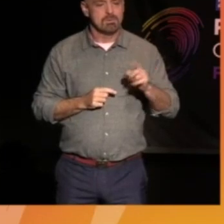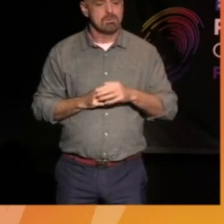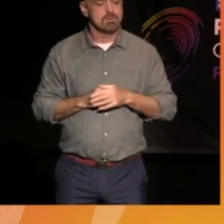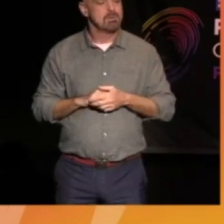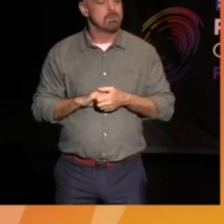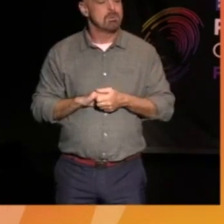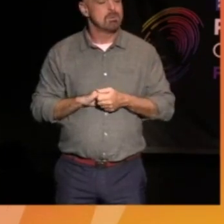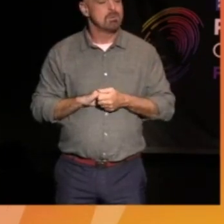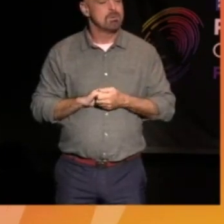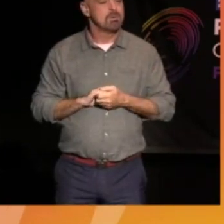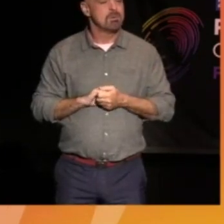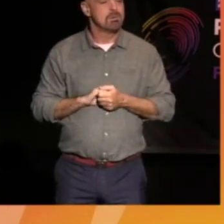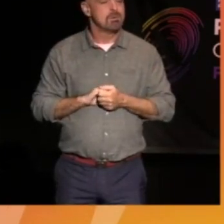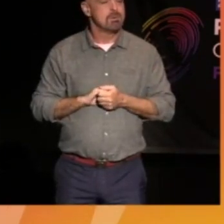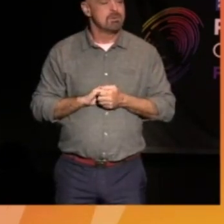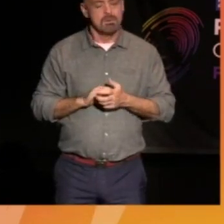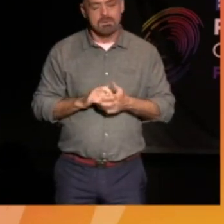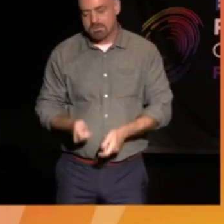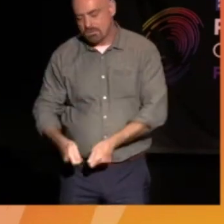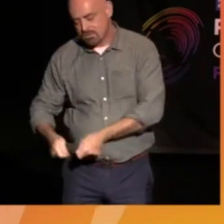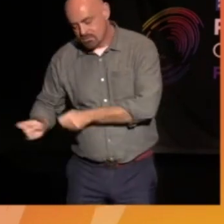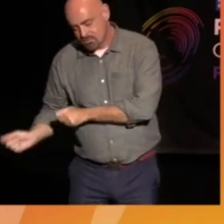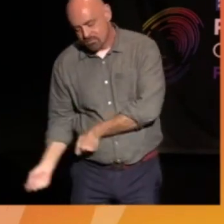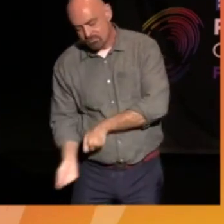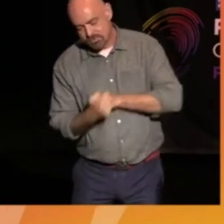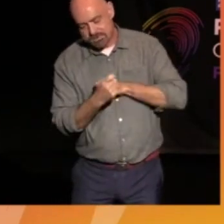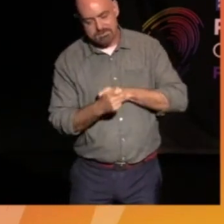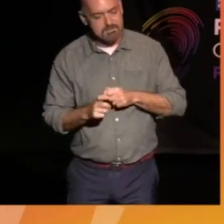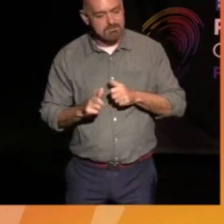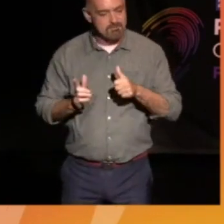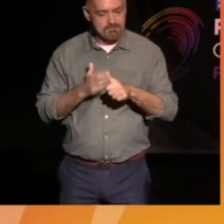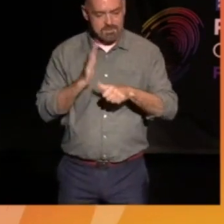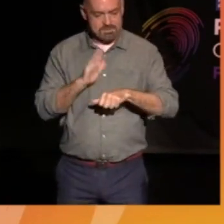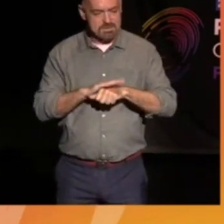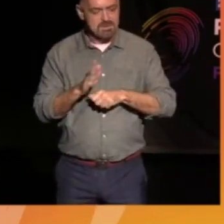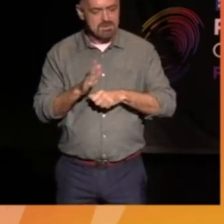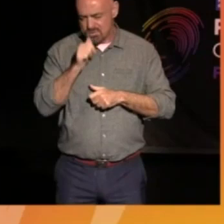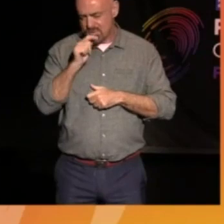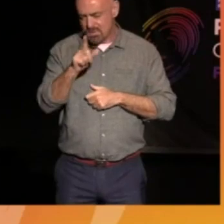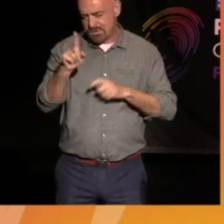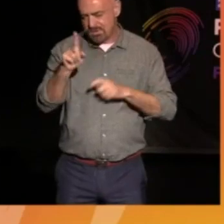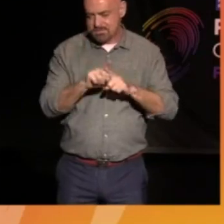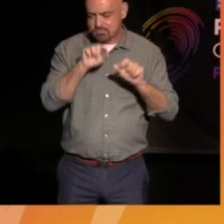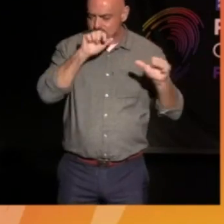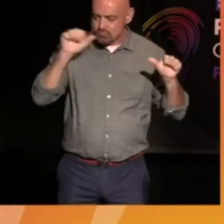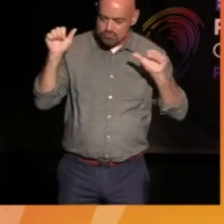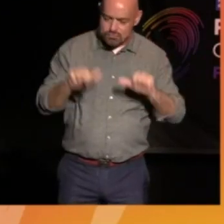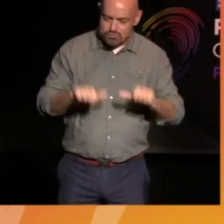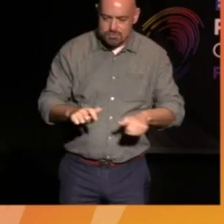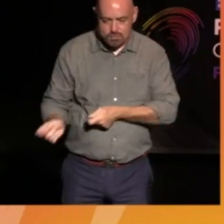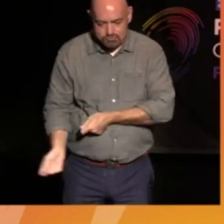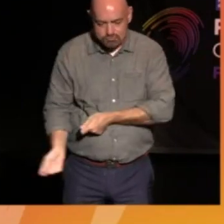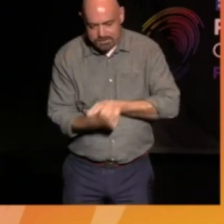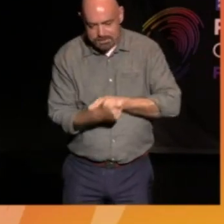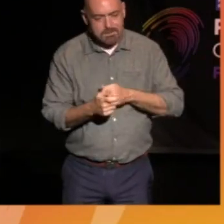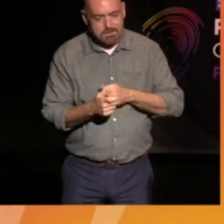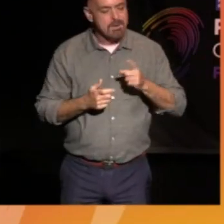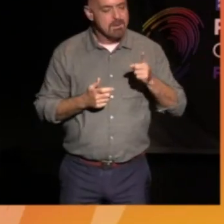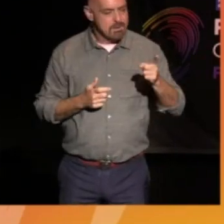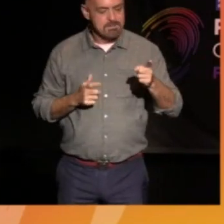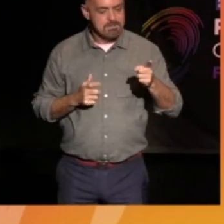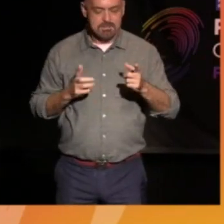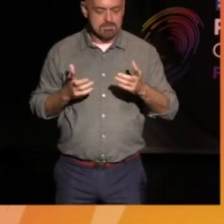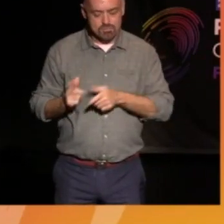Well, I was playing cricket, so we play cricket in India a lot, and so we